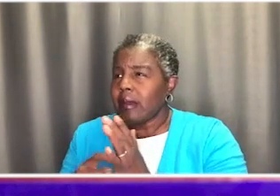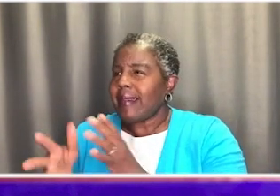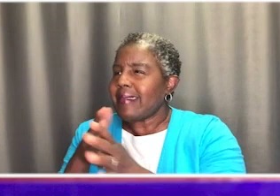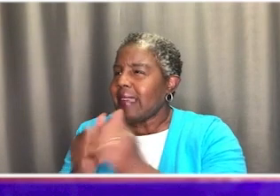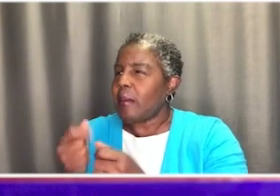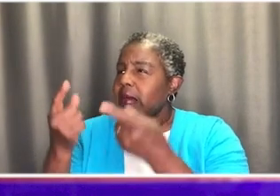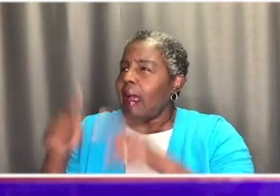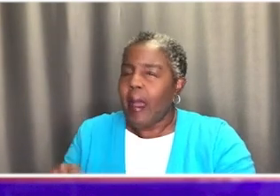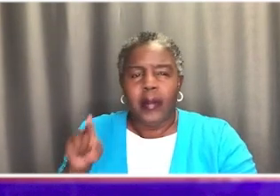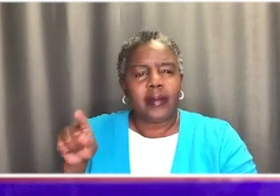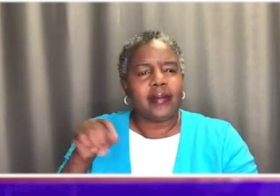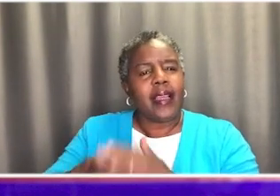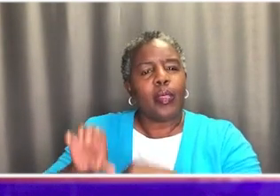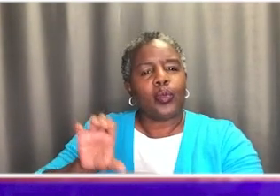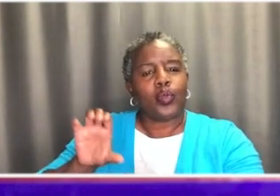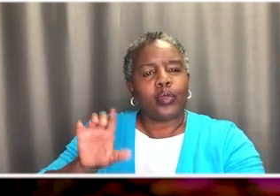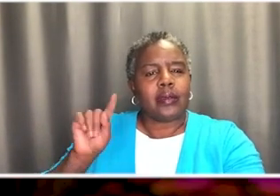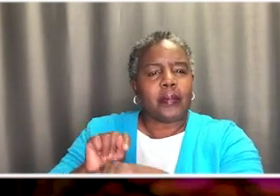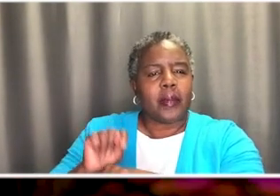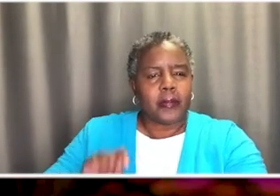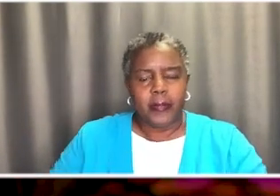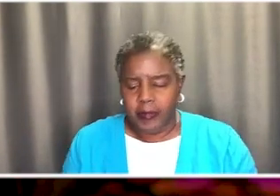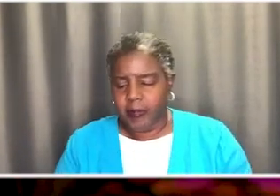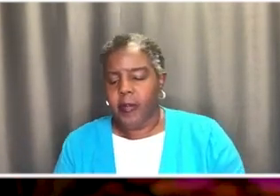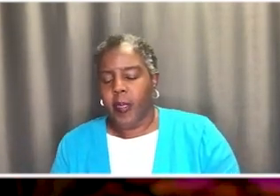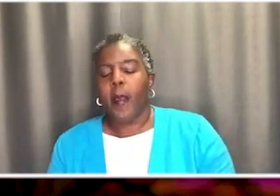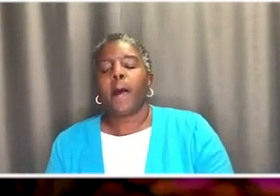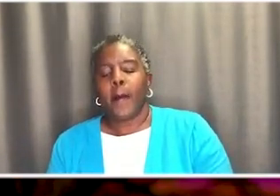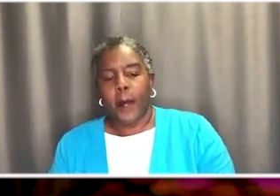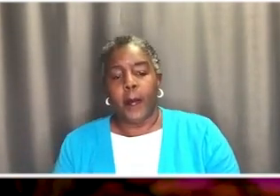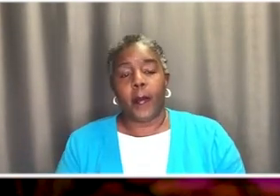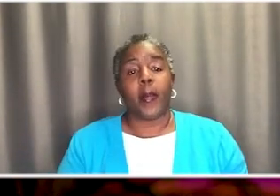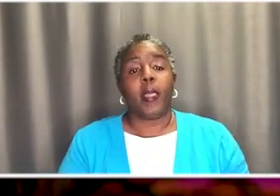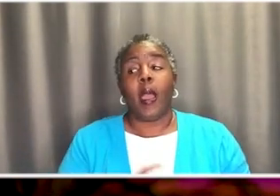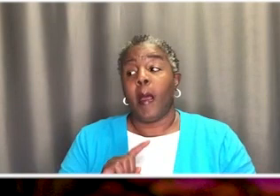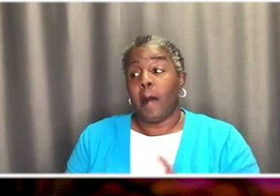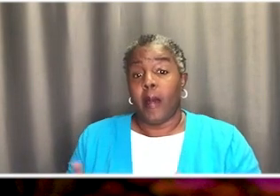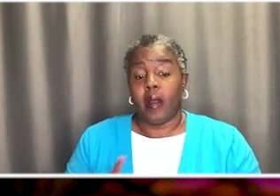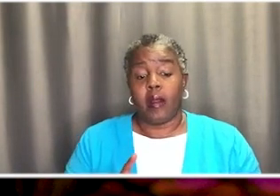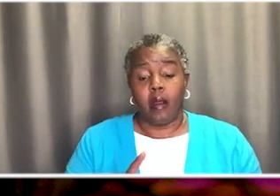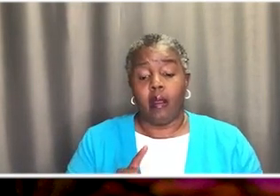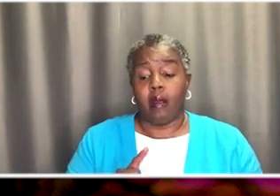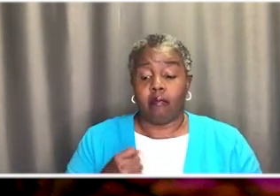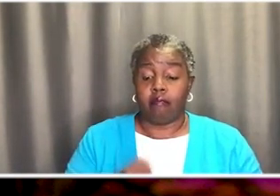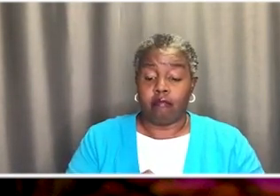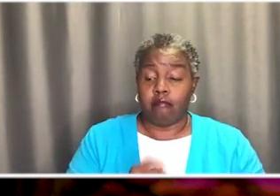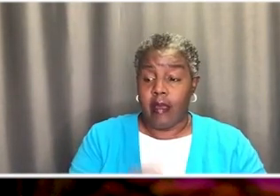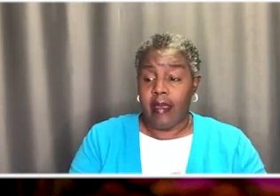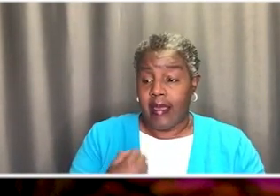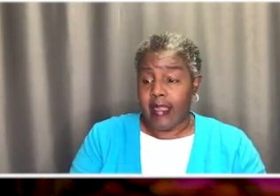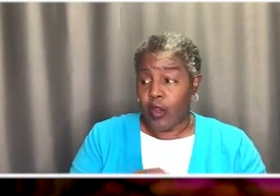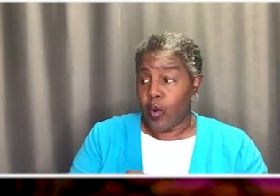damage is found in the temple." Verse 6, "But the 23rd year of King